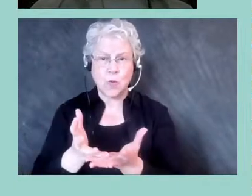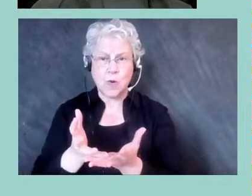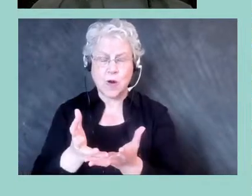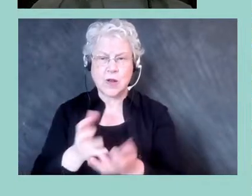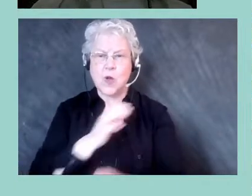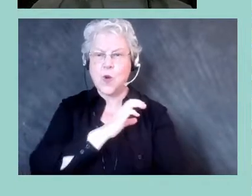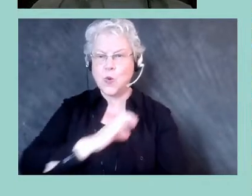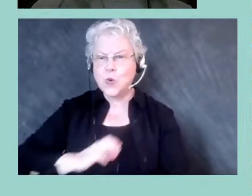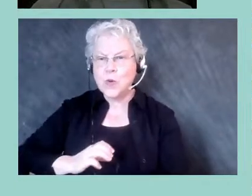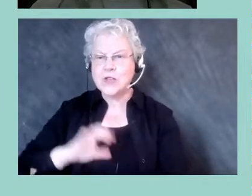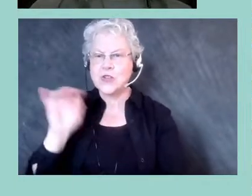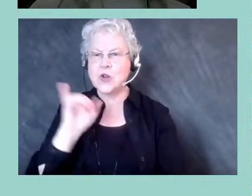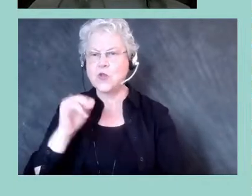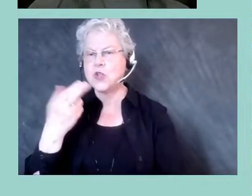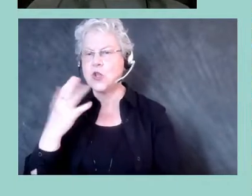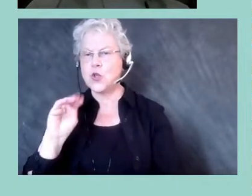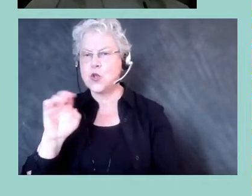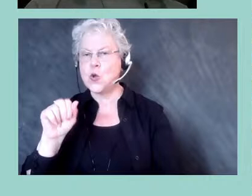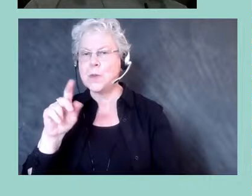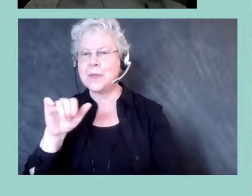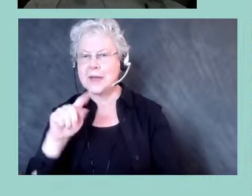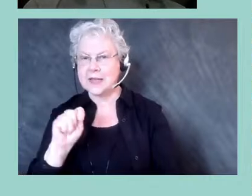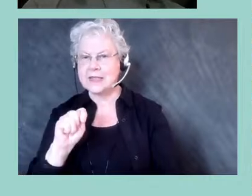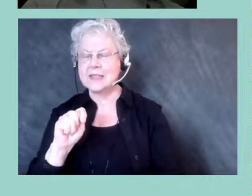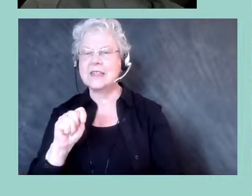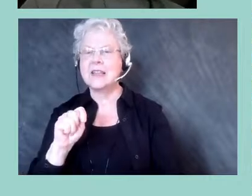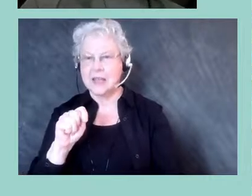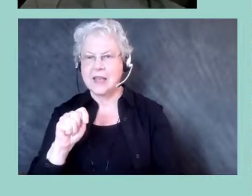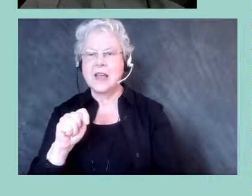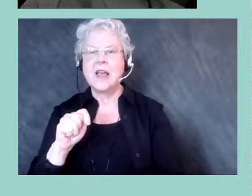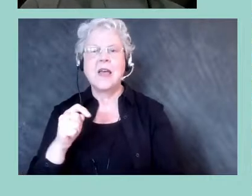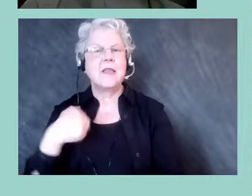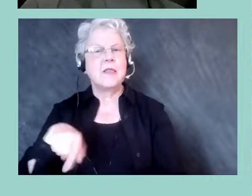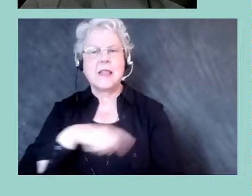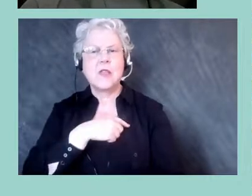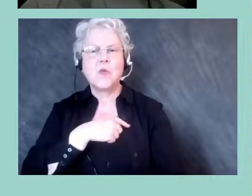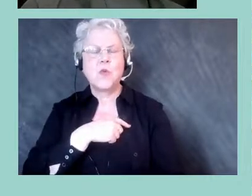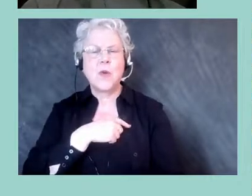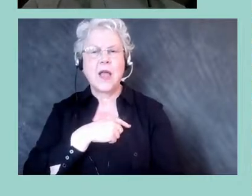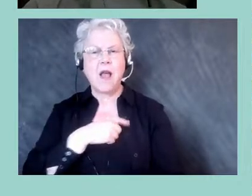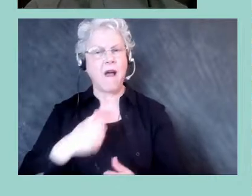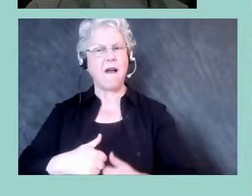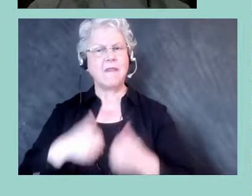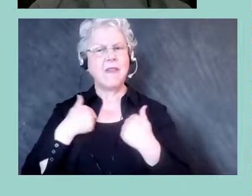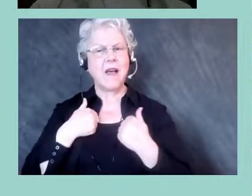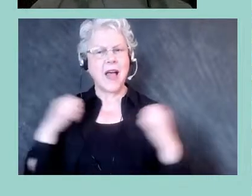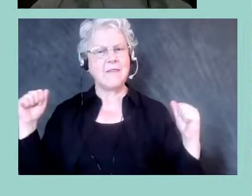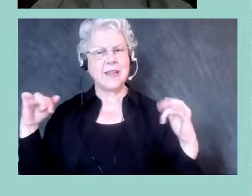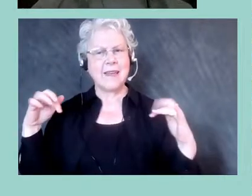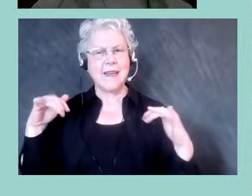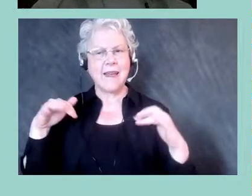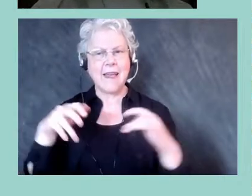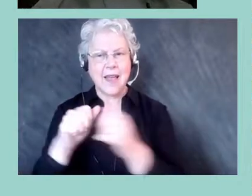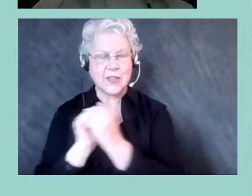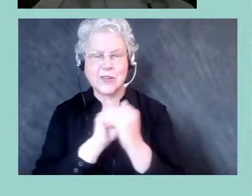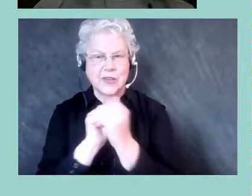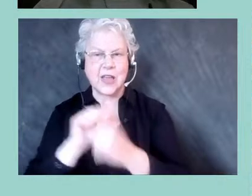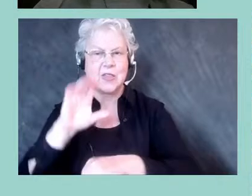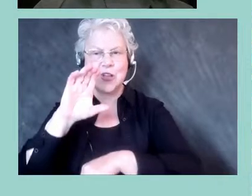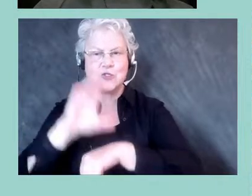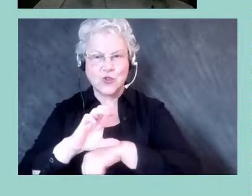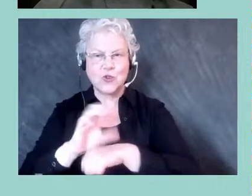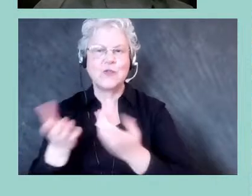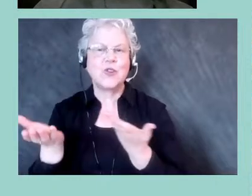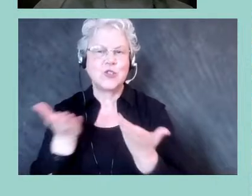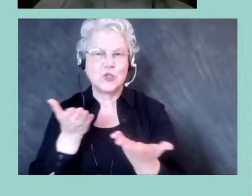Around the world, both our Christian and humanist sources are alive in our practice of gathering